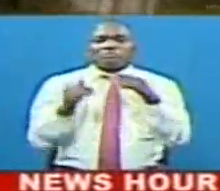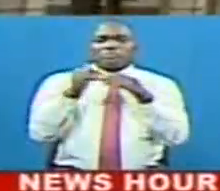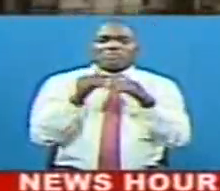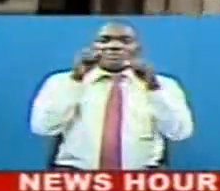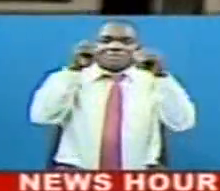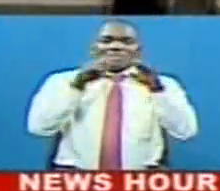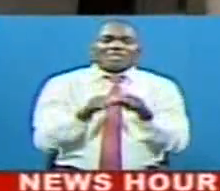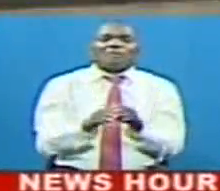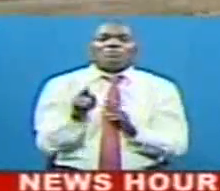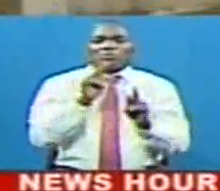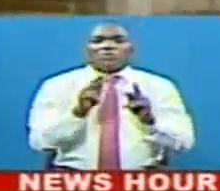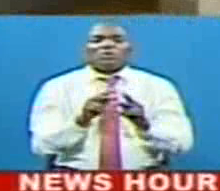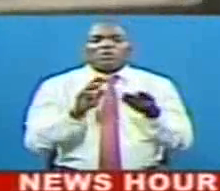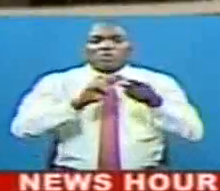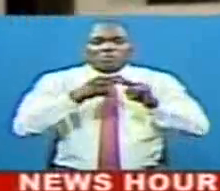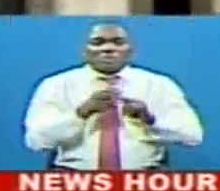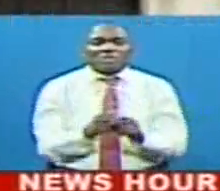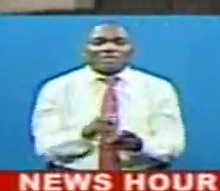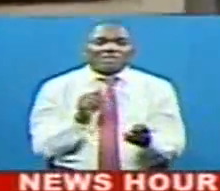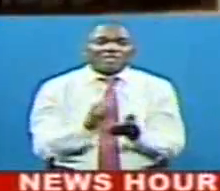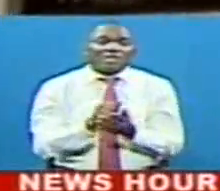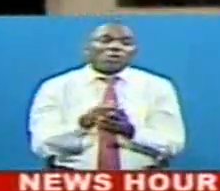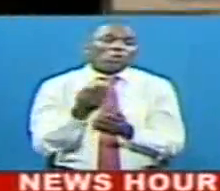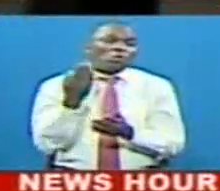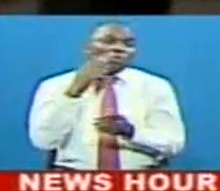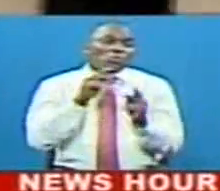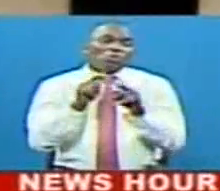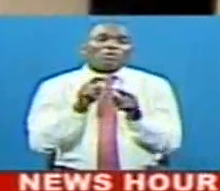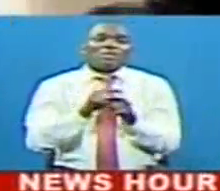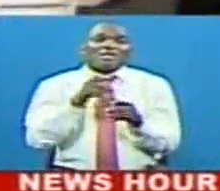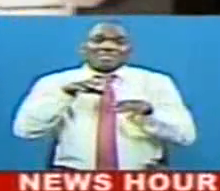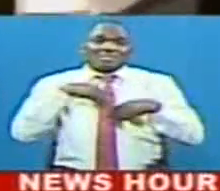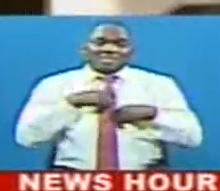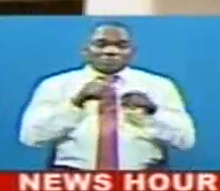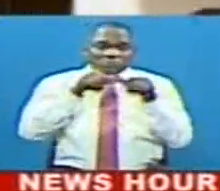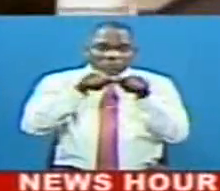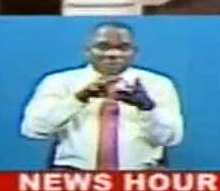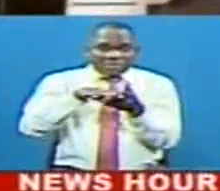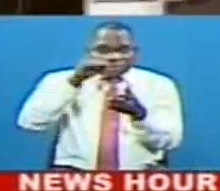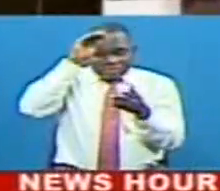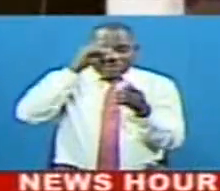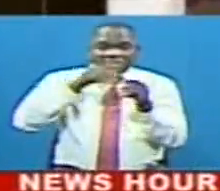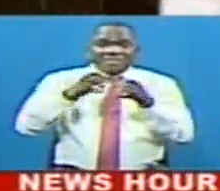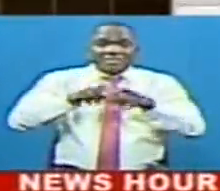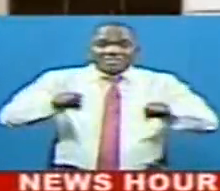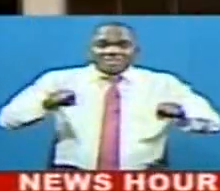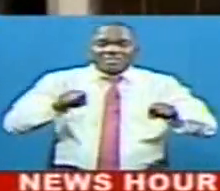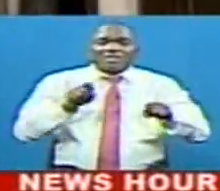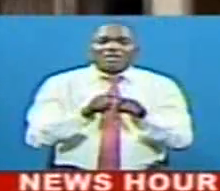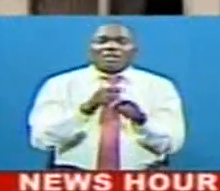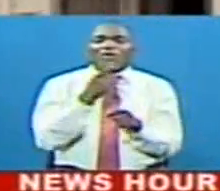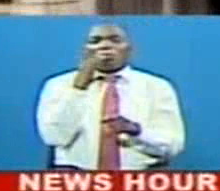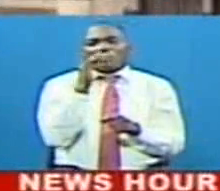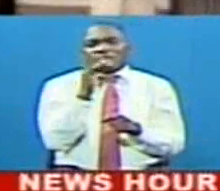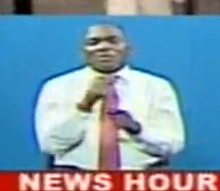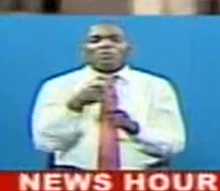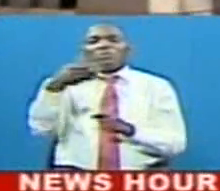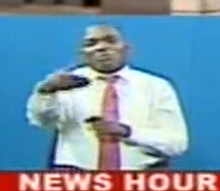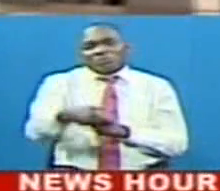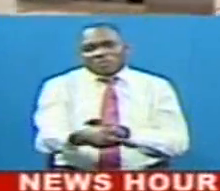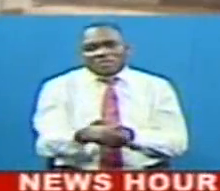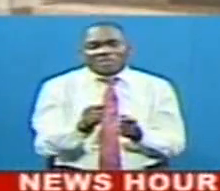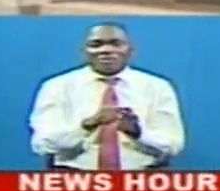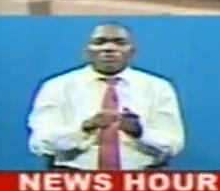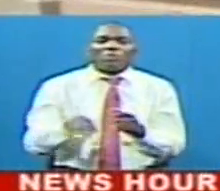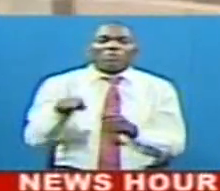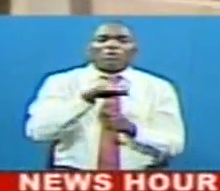the gap in teacher-pupil ratio. The pioneers who were admitted to pursue the degree programs were unfortunate to be welcomed